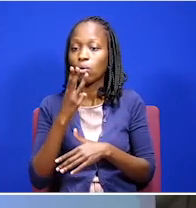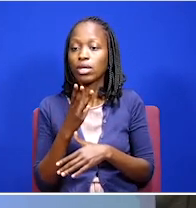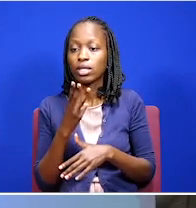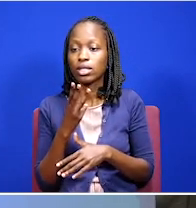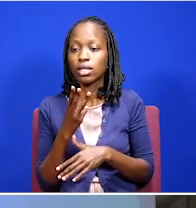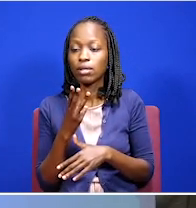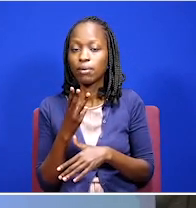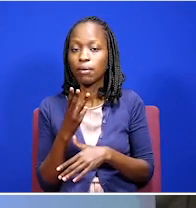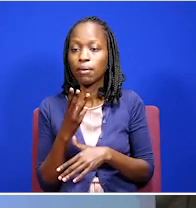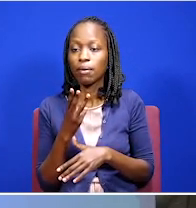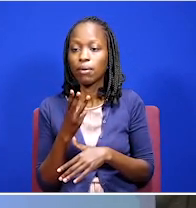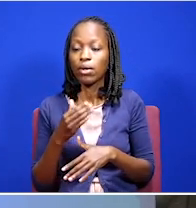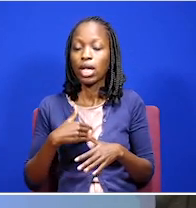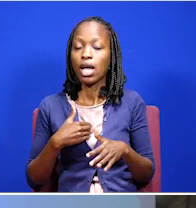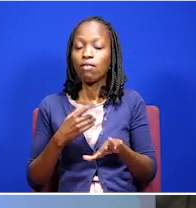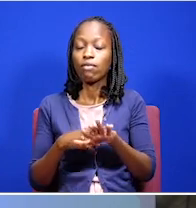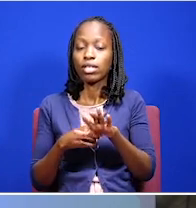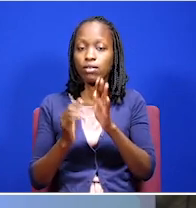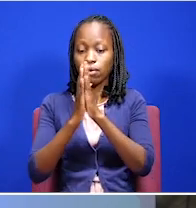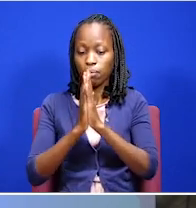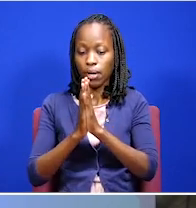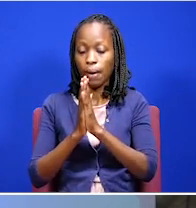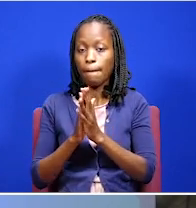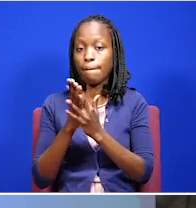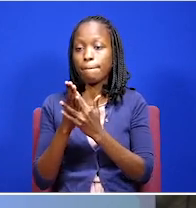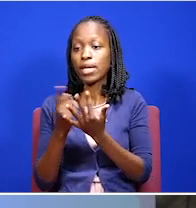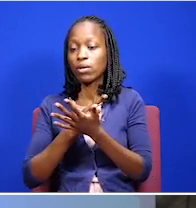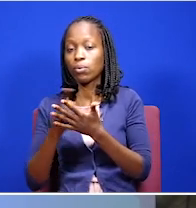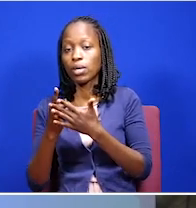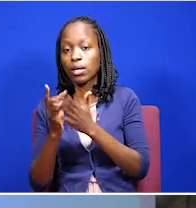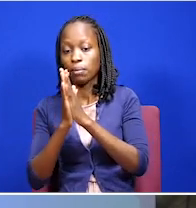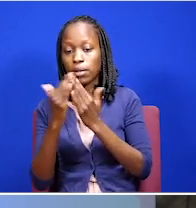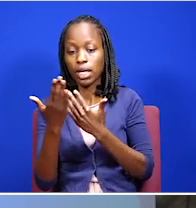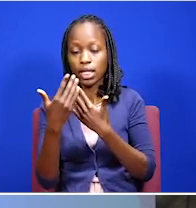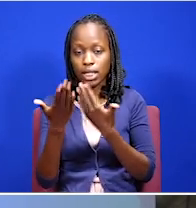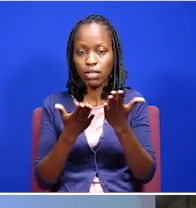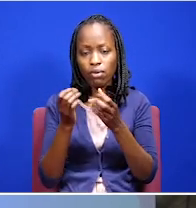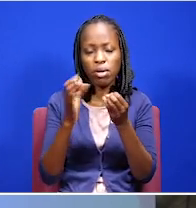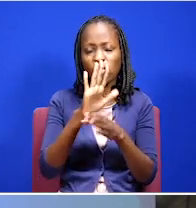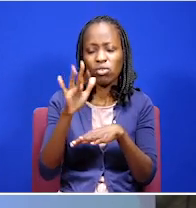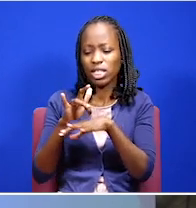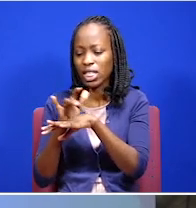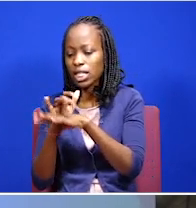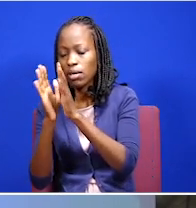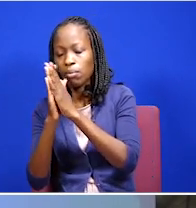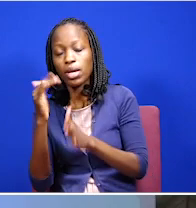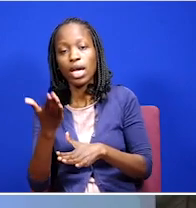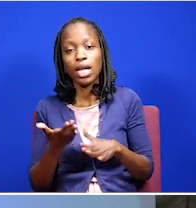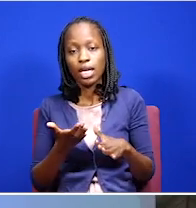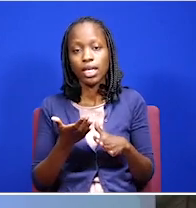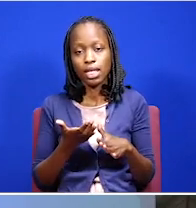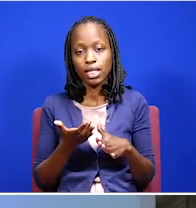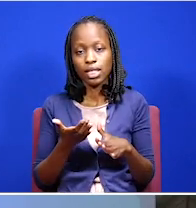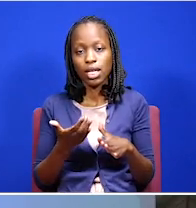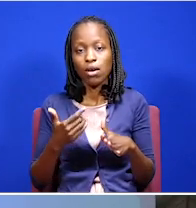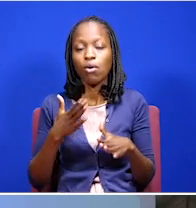of prayer in our midweek prayer service. Many of you send your prayer requests ahead of time, and we want to let you know that we